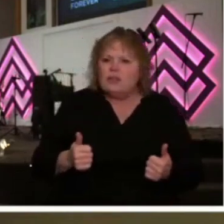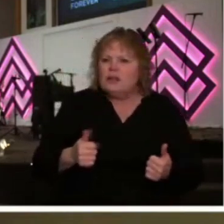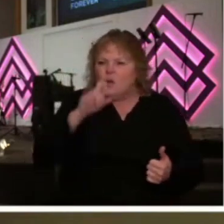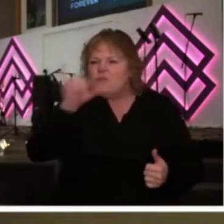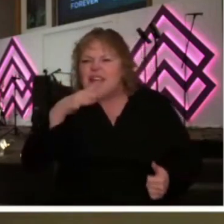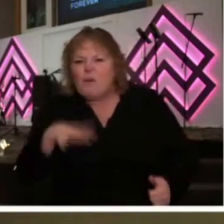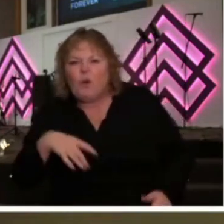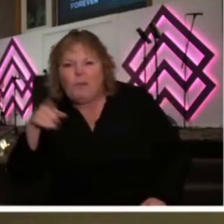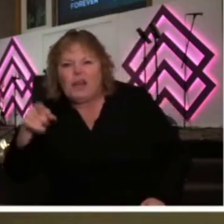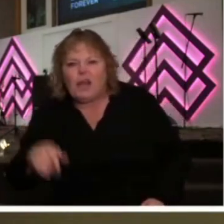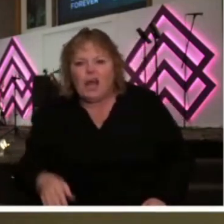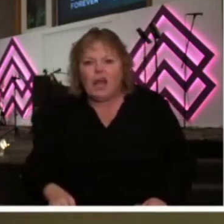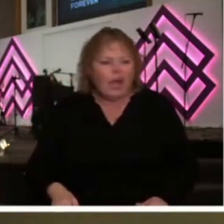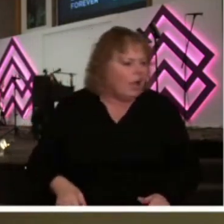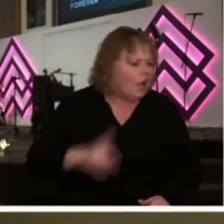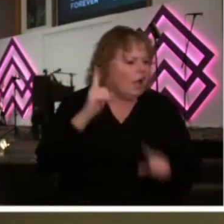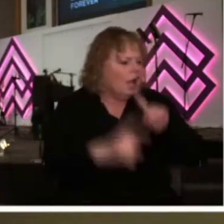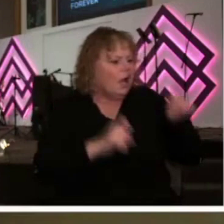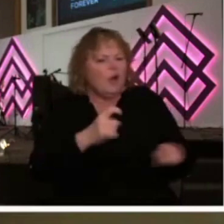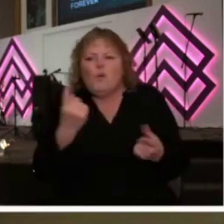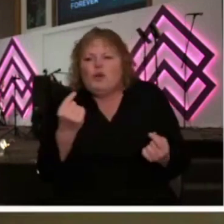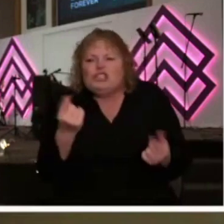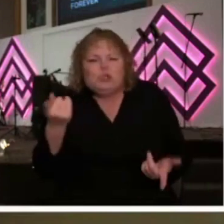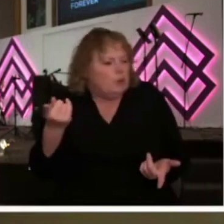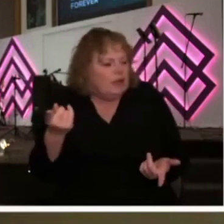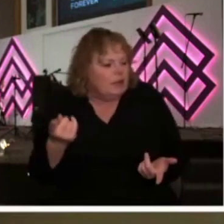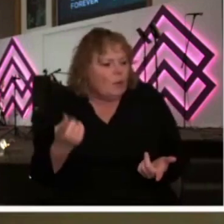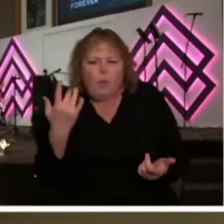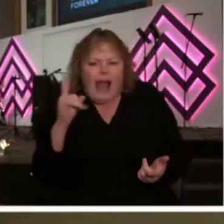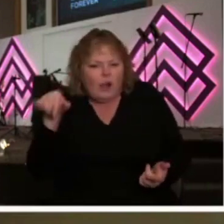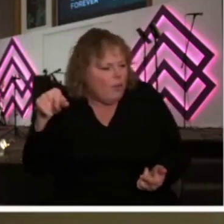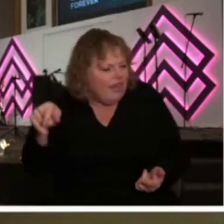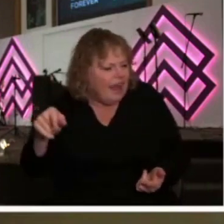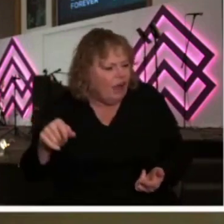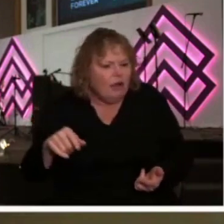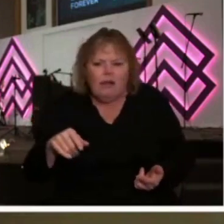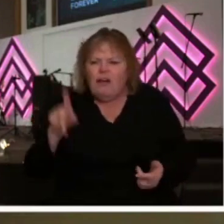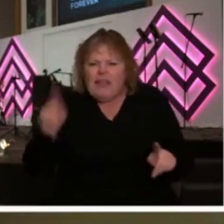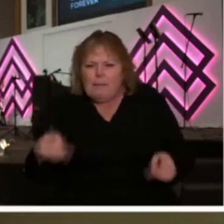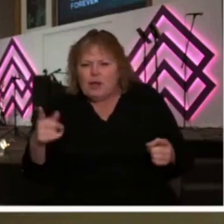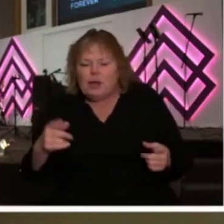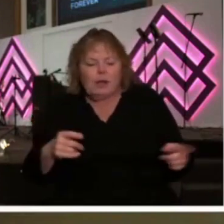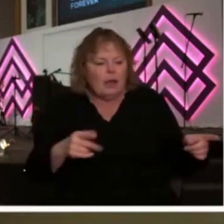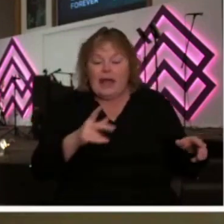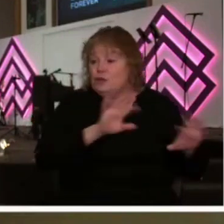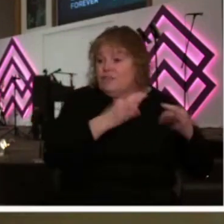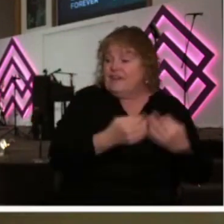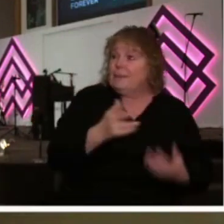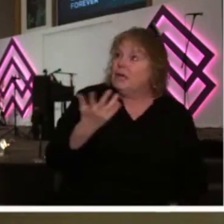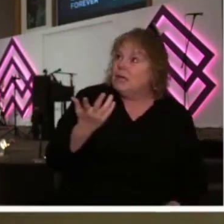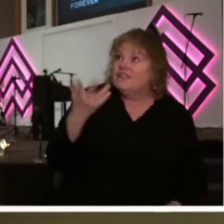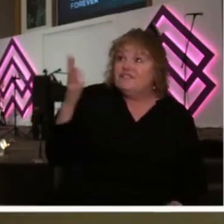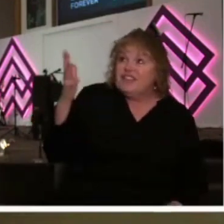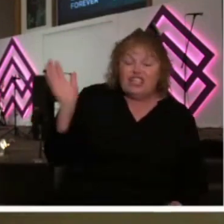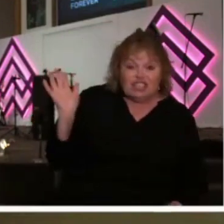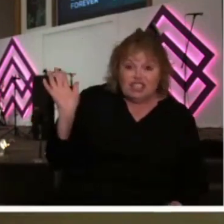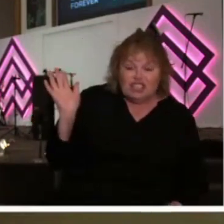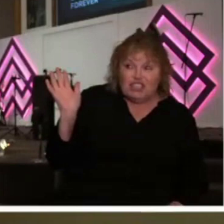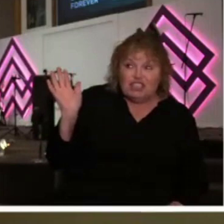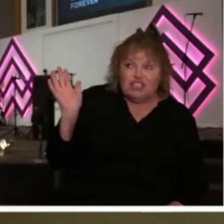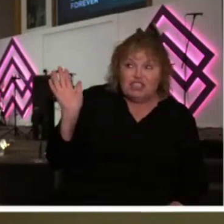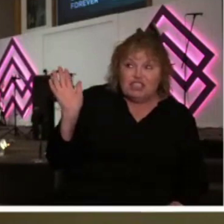Who's that woman? And what's she going to be doing? Where did that person end up? And about that time, the family looks at you and goes,